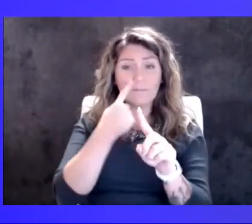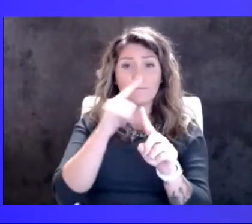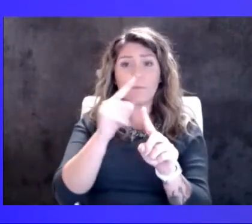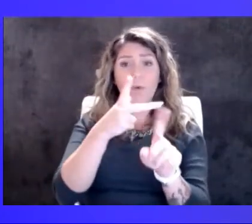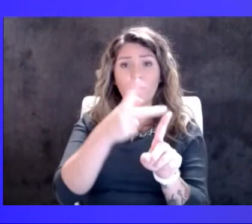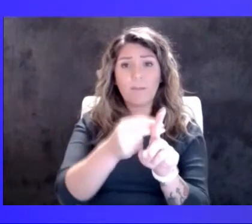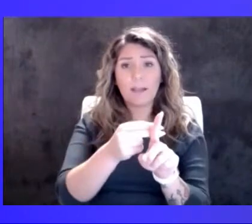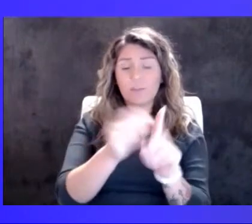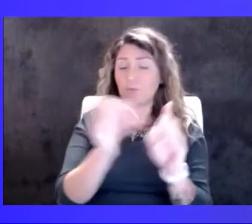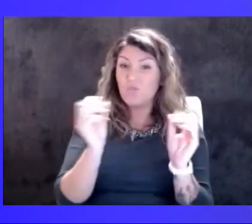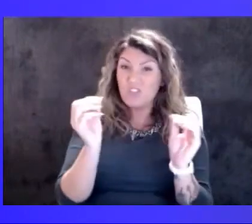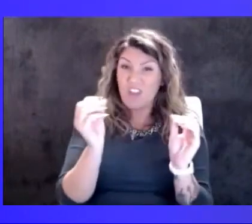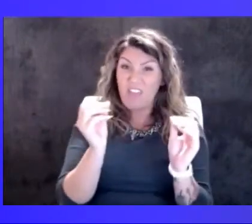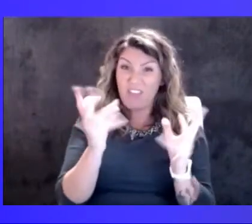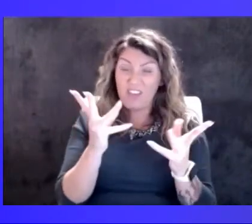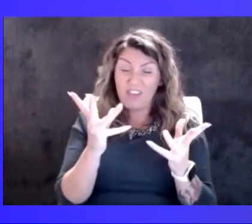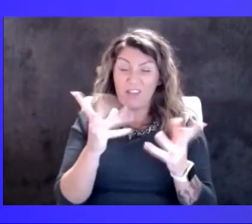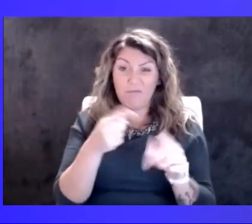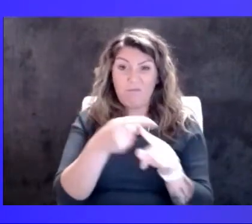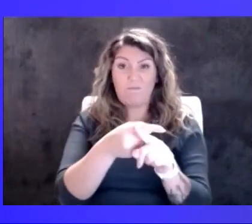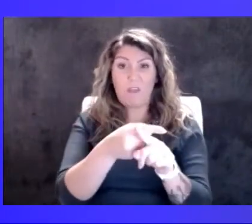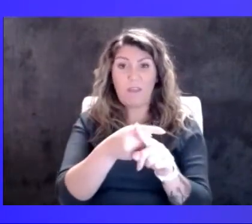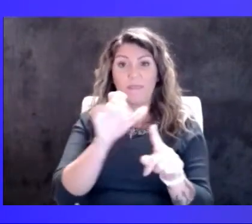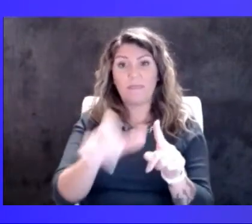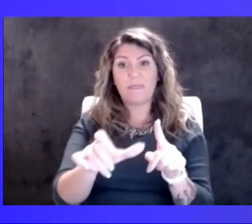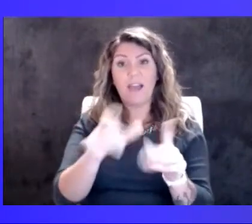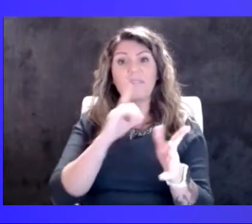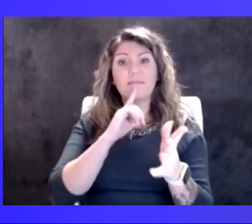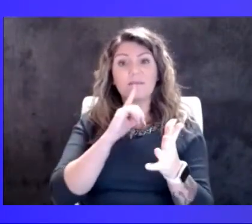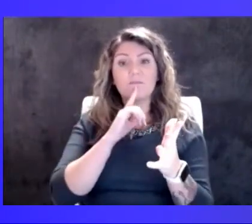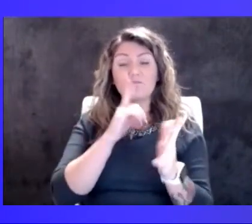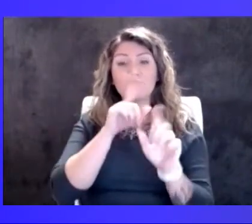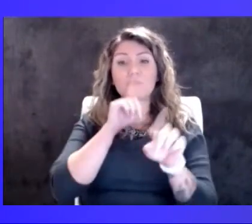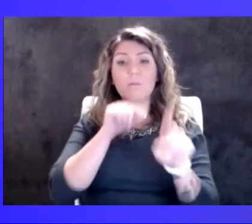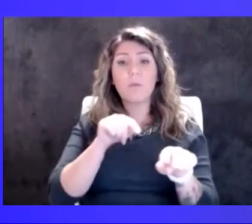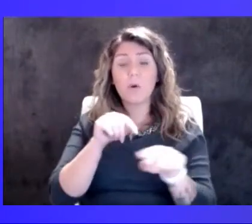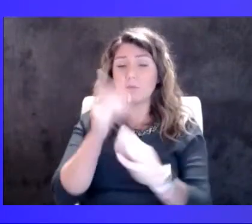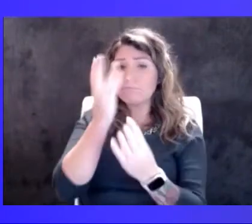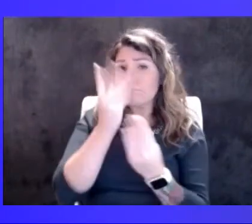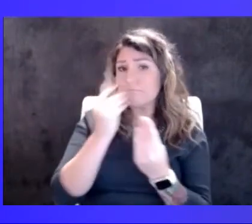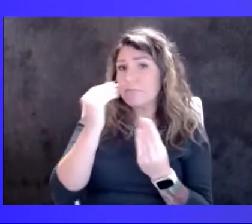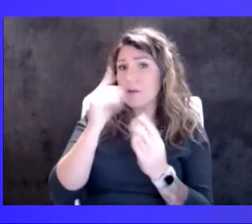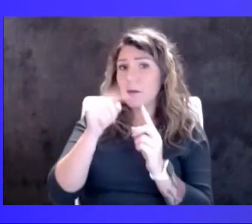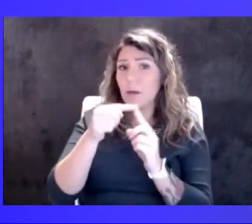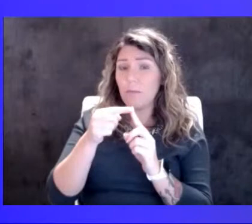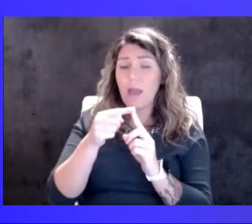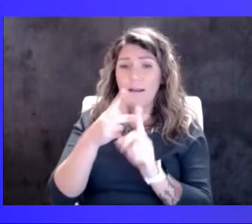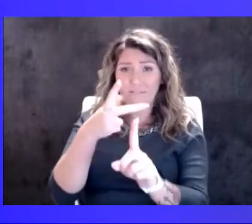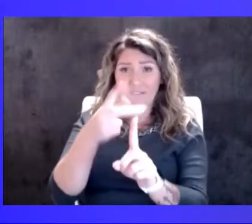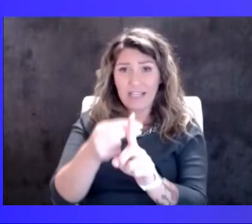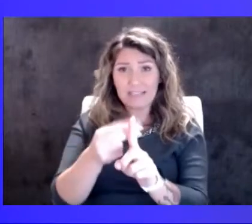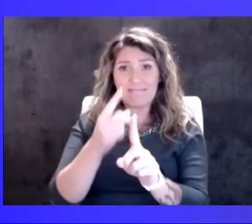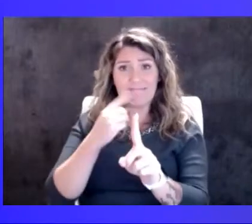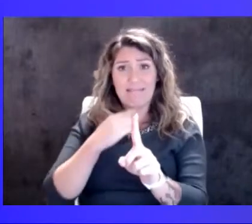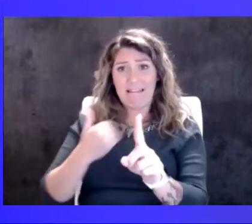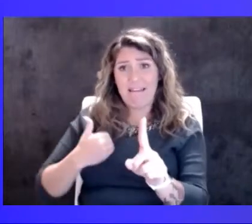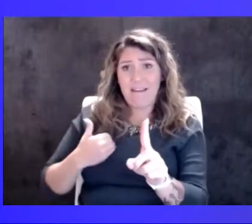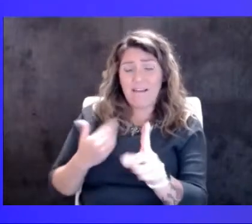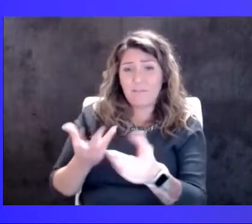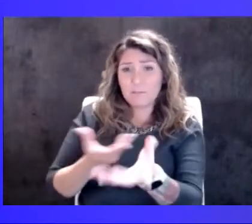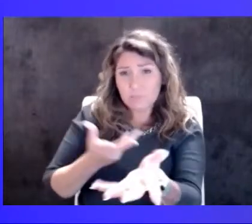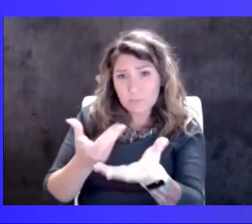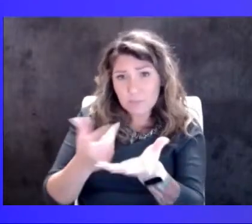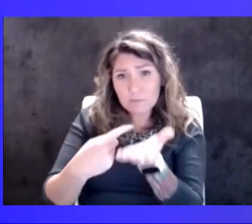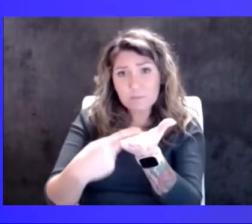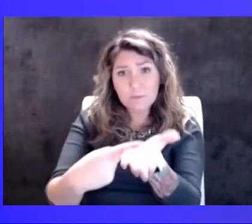the contraindication, they should consider getting vaccinated. Again, I go back to, have a discussion with your pediatrician,